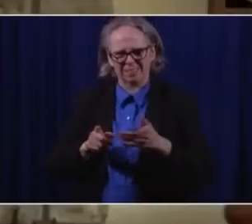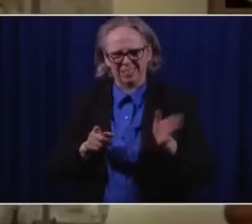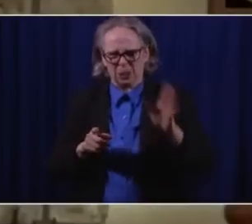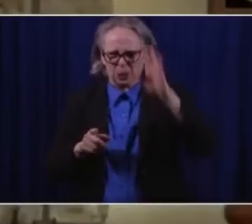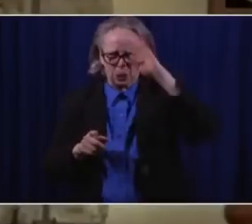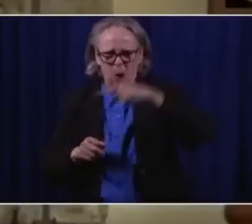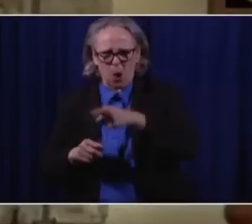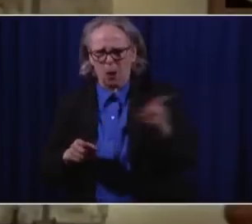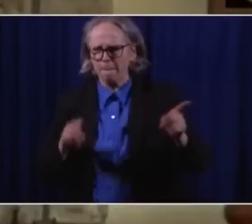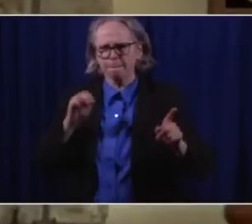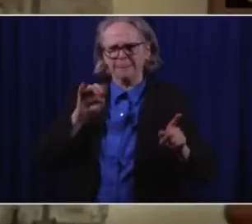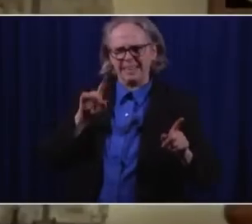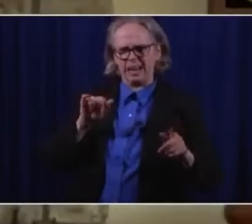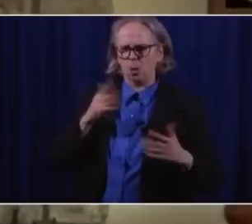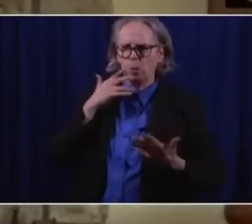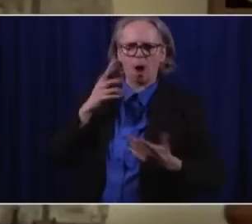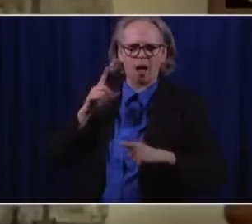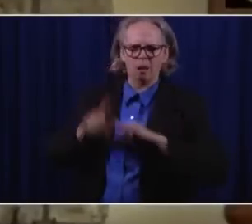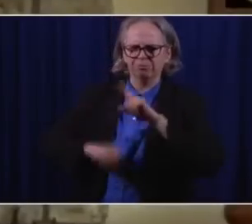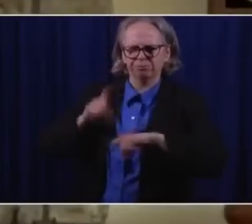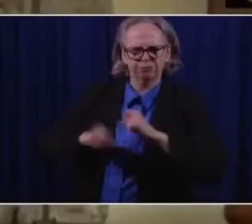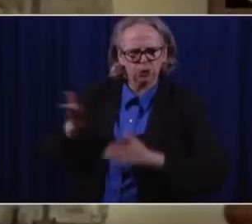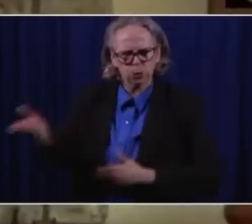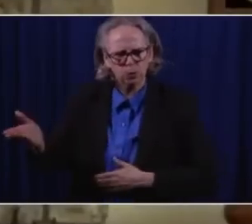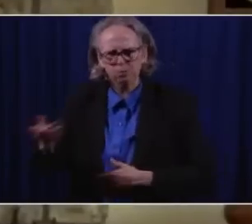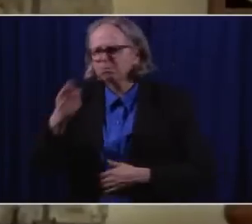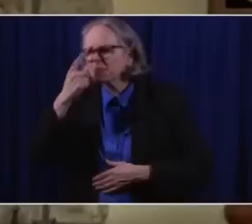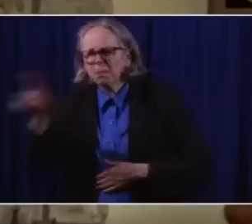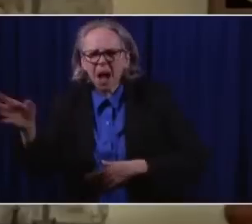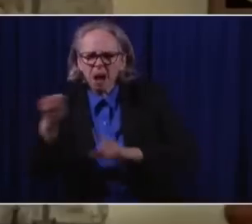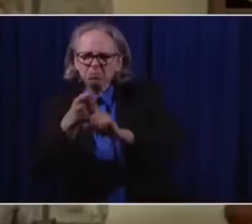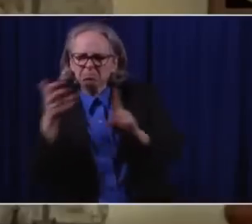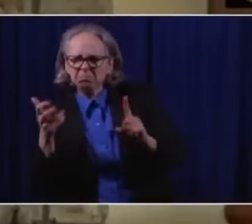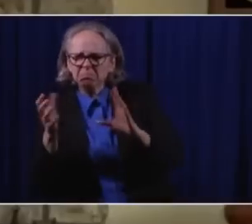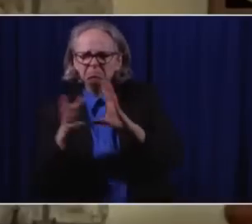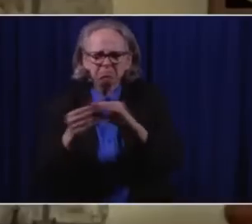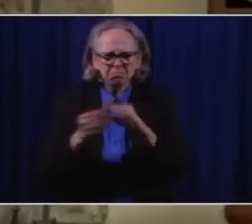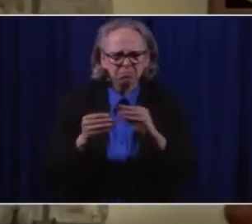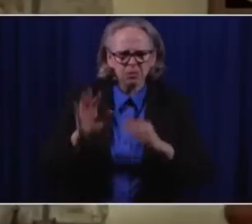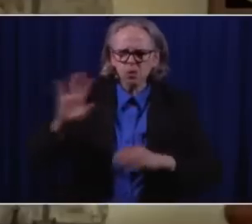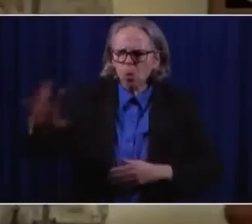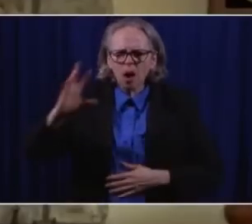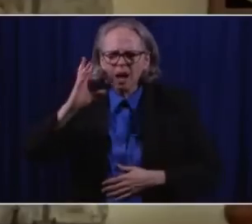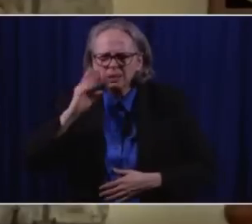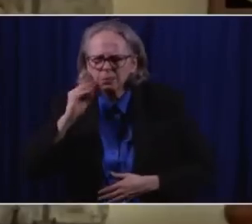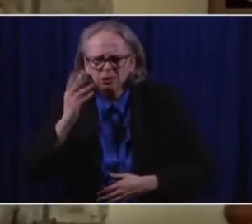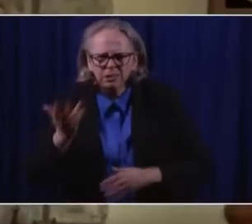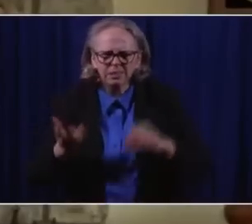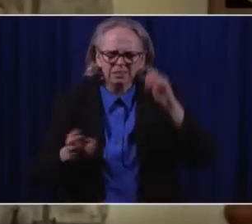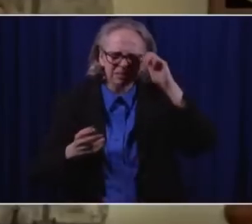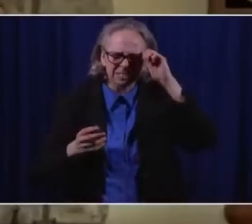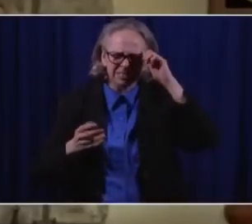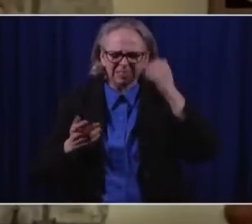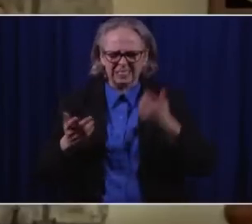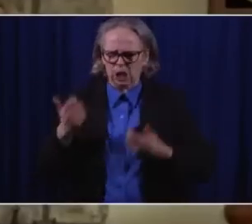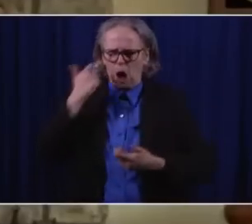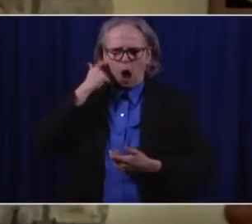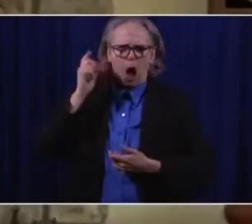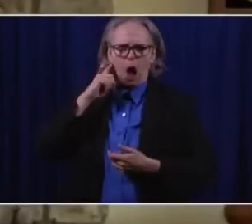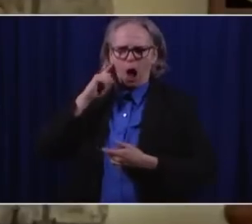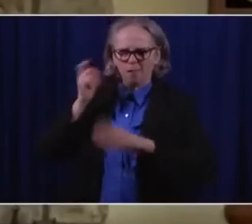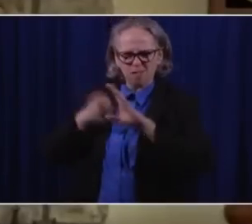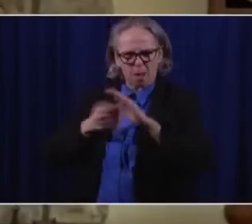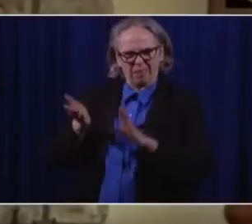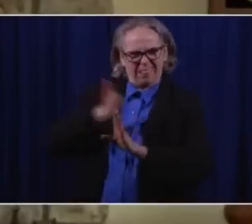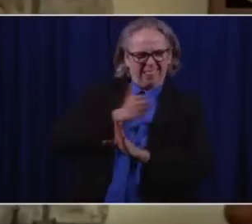little bit. So just kind of tell us, what you're seeing. You've listened to the different people who have talked here, and kind